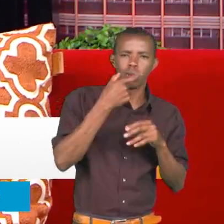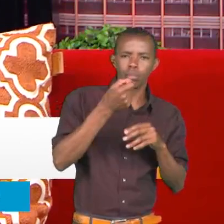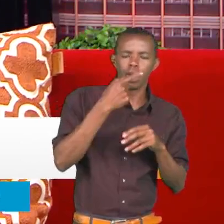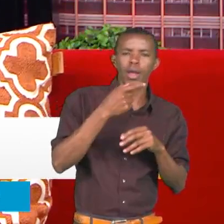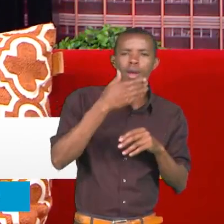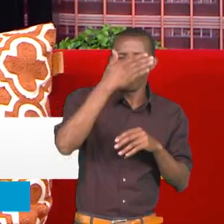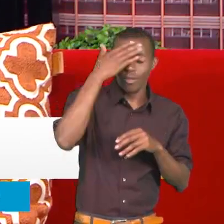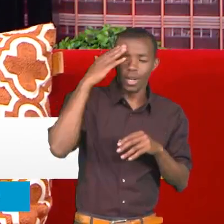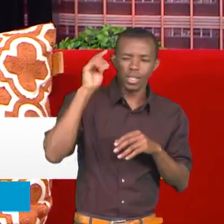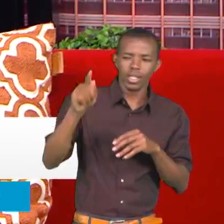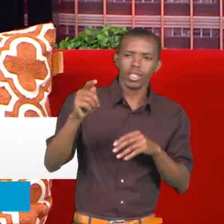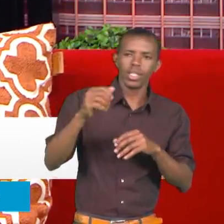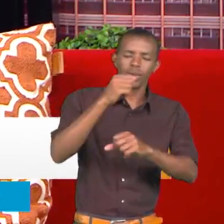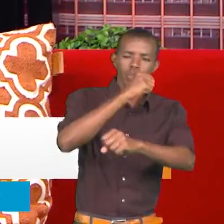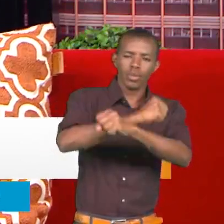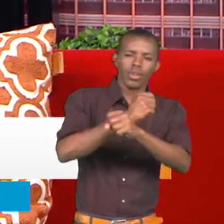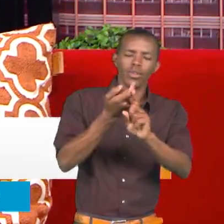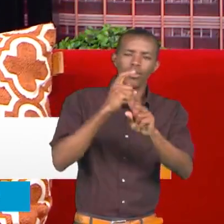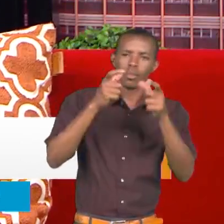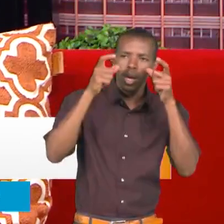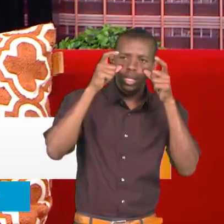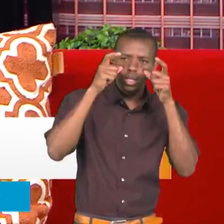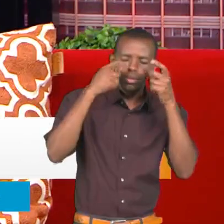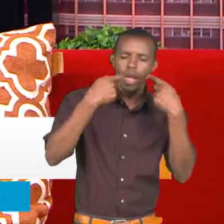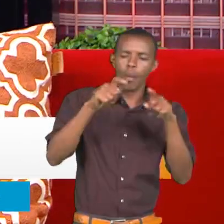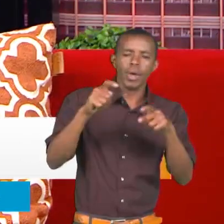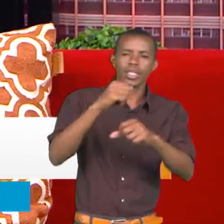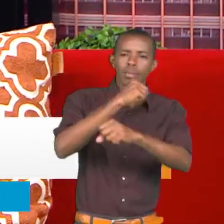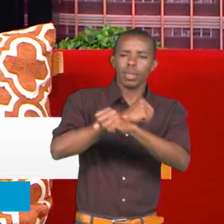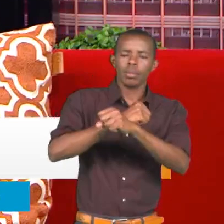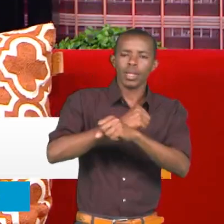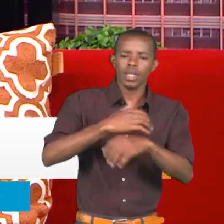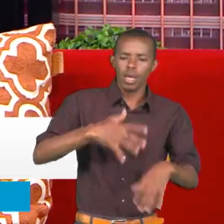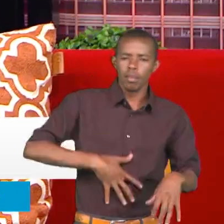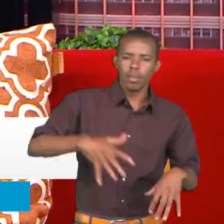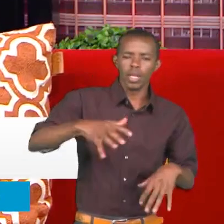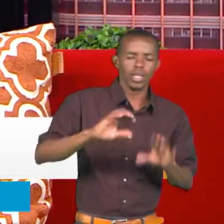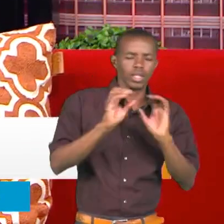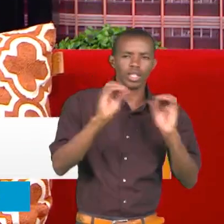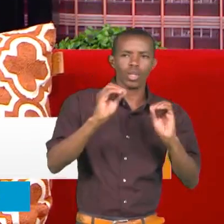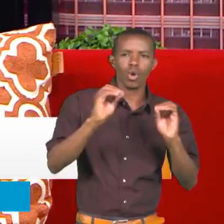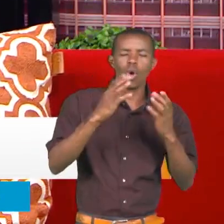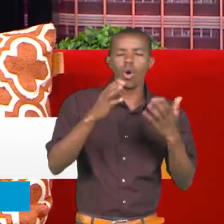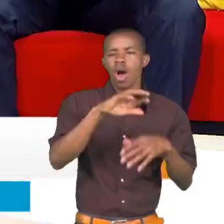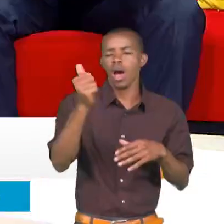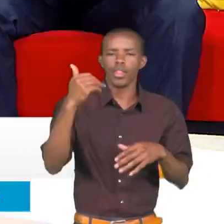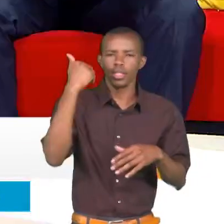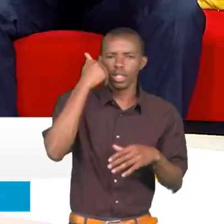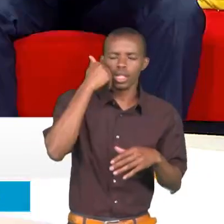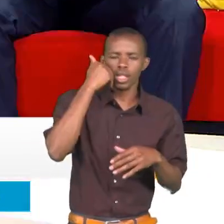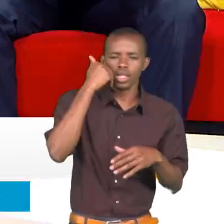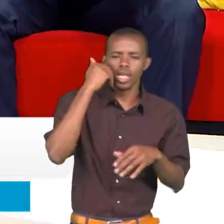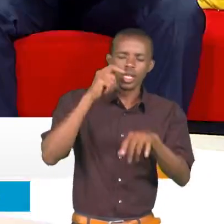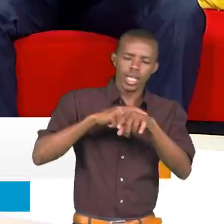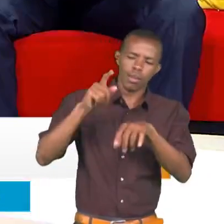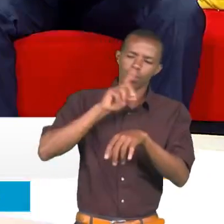that PrEP prevents you from HIV, okay. but PrEP does not prevent you from pregnancy. PrEP doesn't okay. prevent you from other yeah. STIs. Yeah, so also as you're using